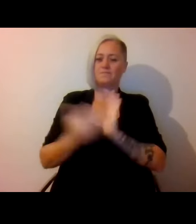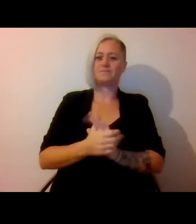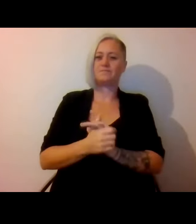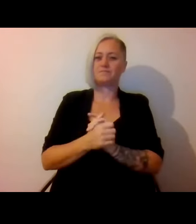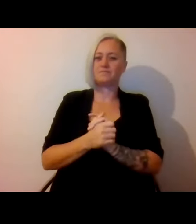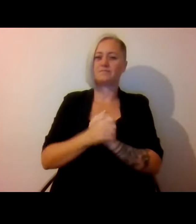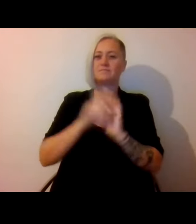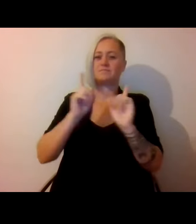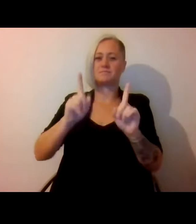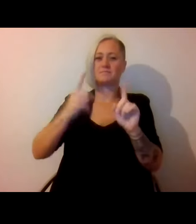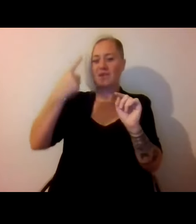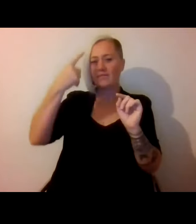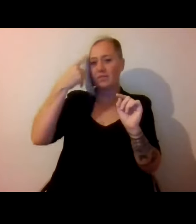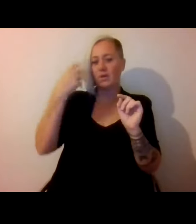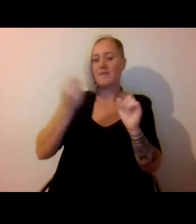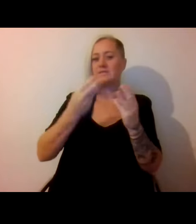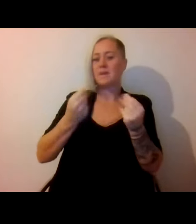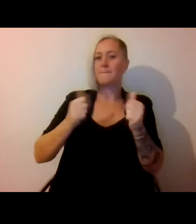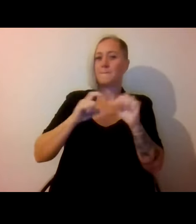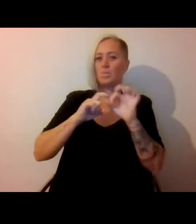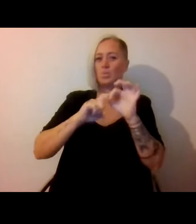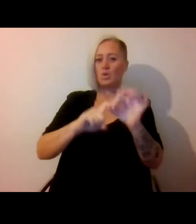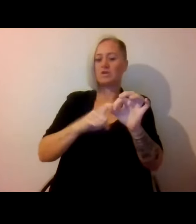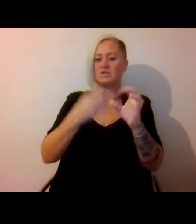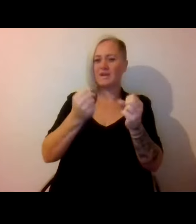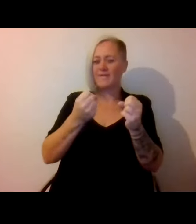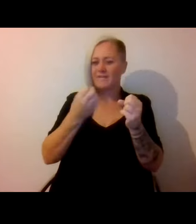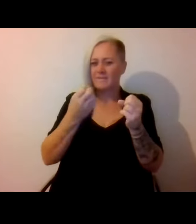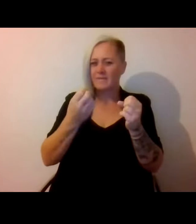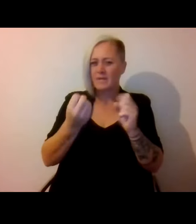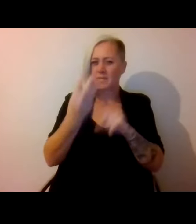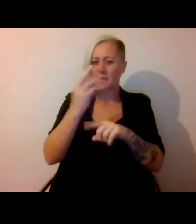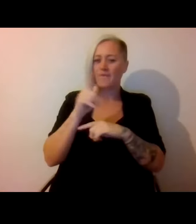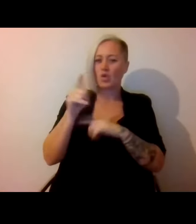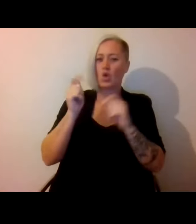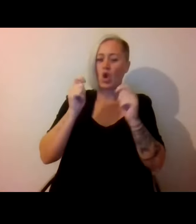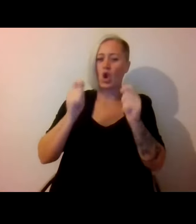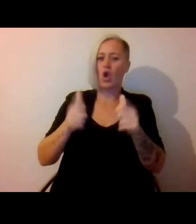But I think we had some questions come through for you earlier as well.